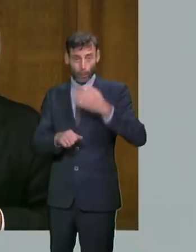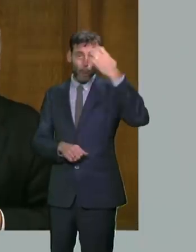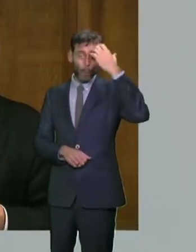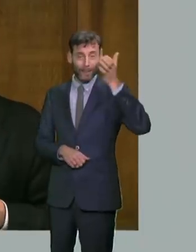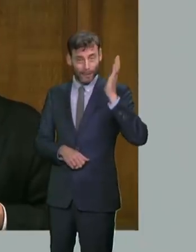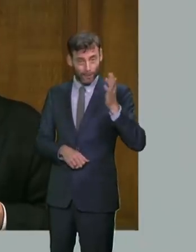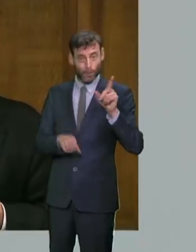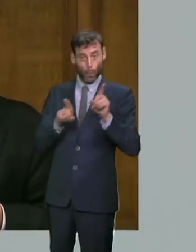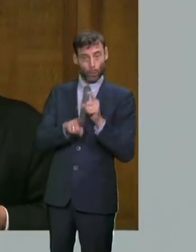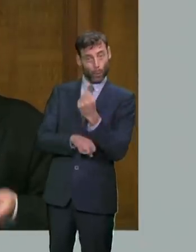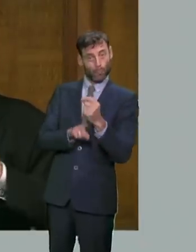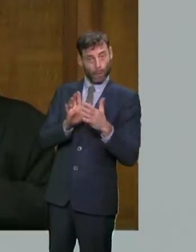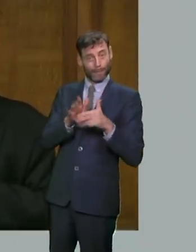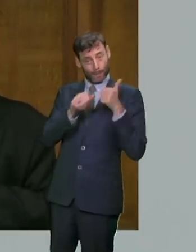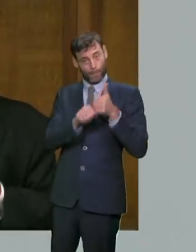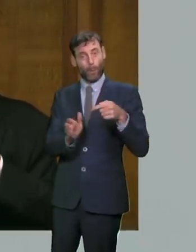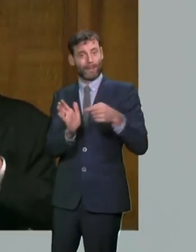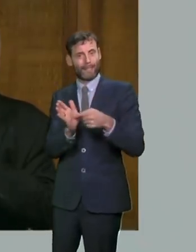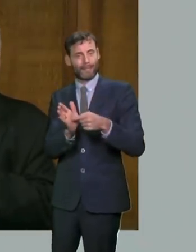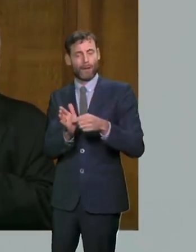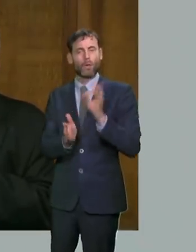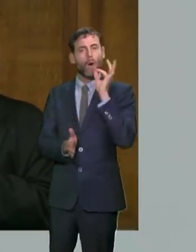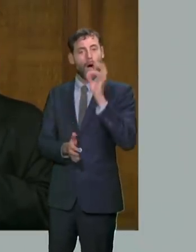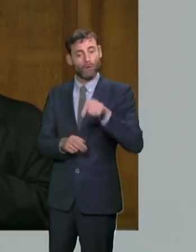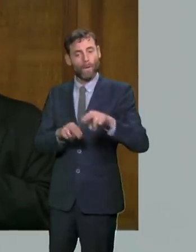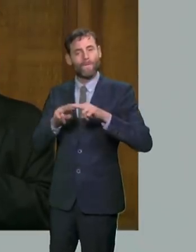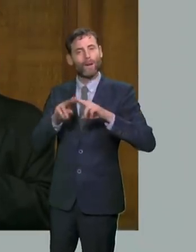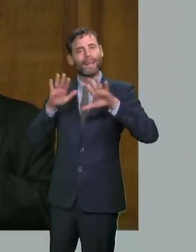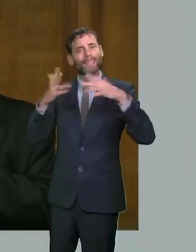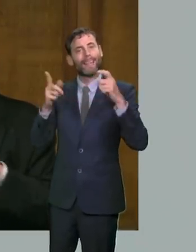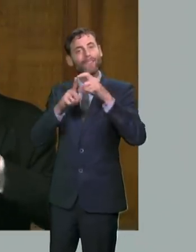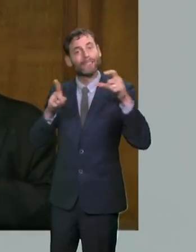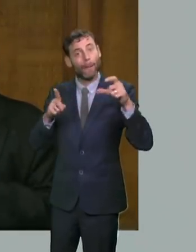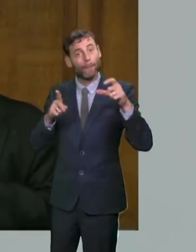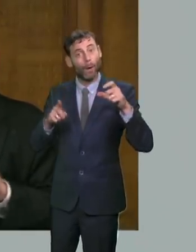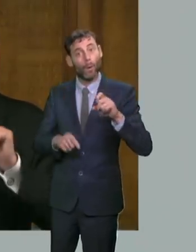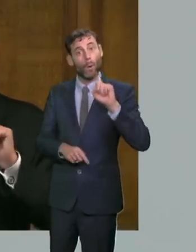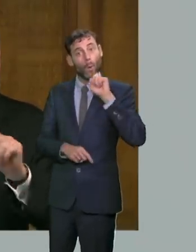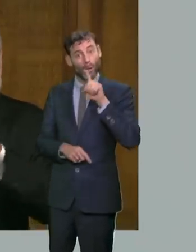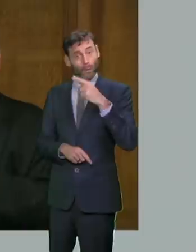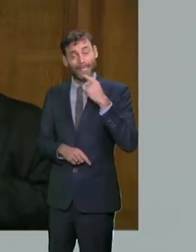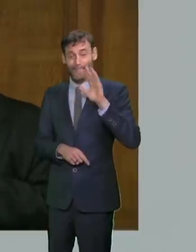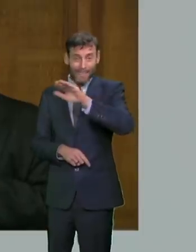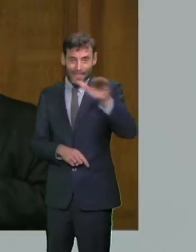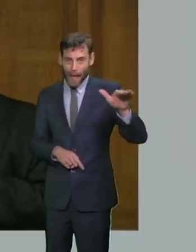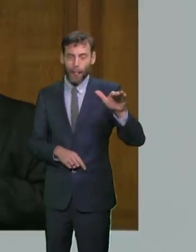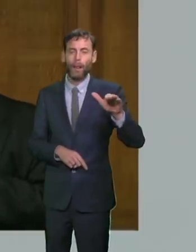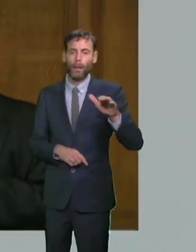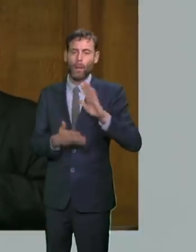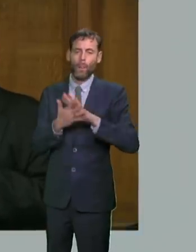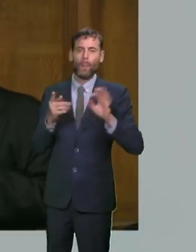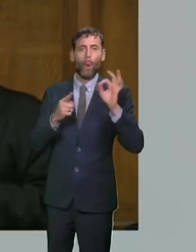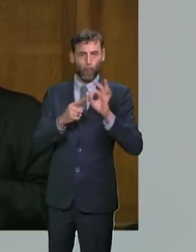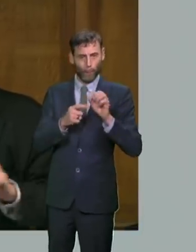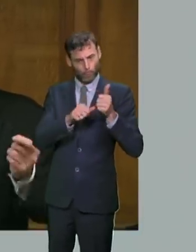and indeed by yourself. So, Prime Minister, on Friday the 10th of December, will you tell your whips not to block the bill, but to